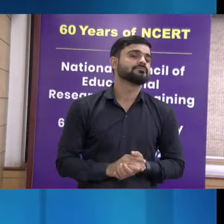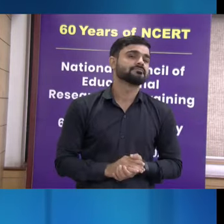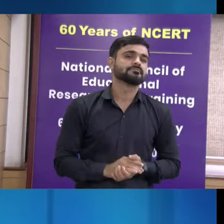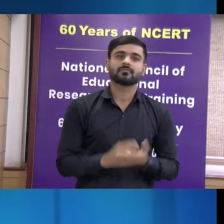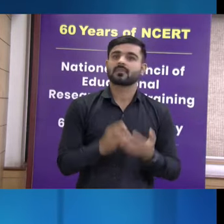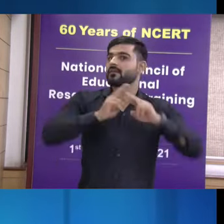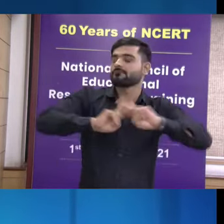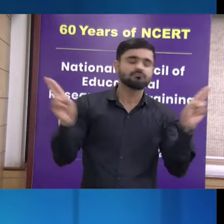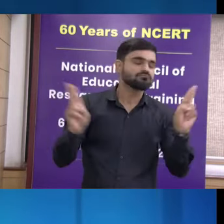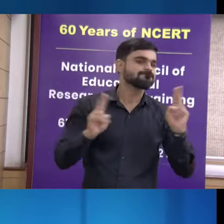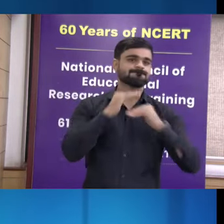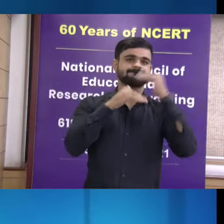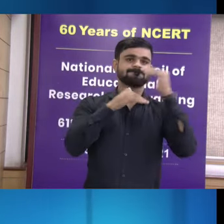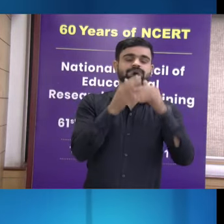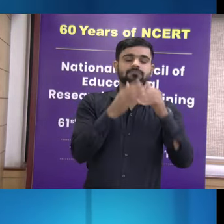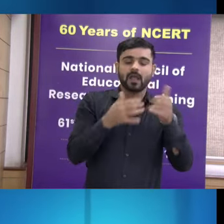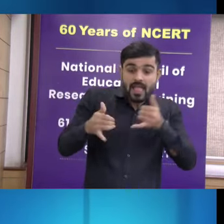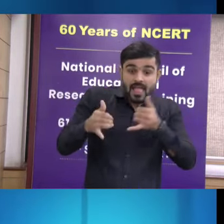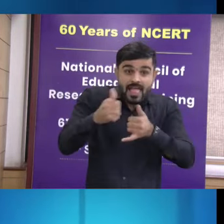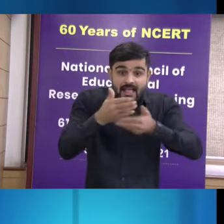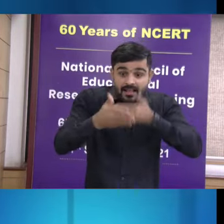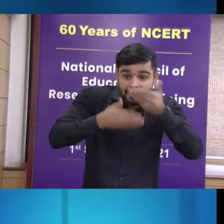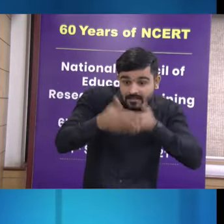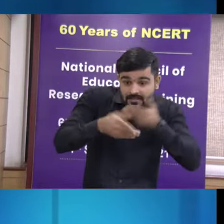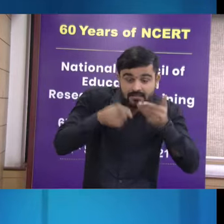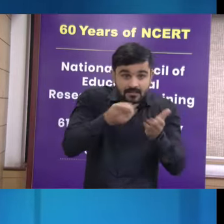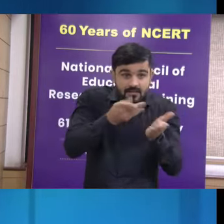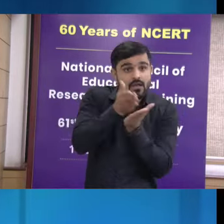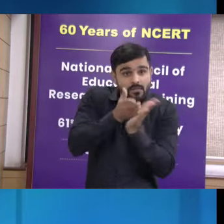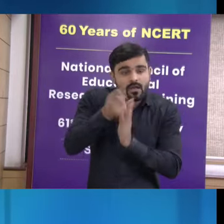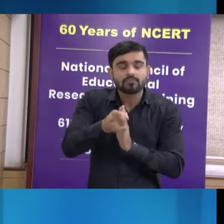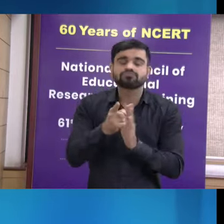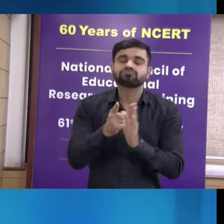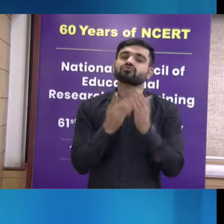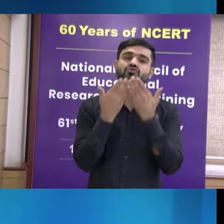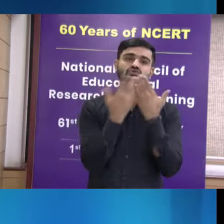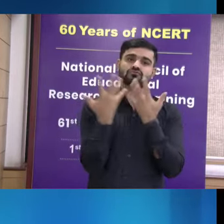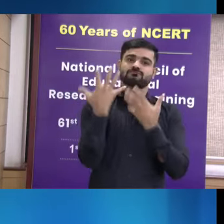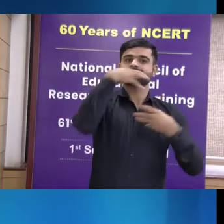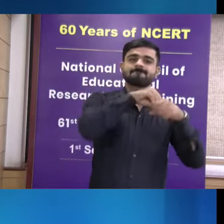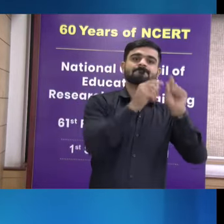a fully developed toy pedagogy soon to be implemented in our schools.